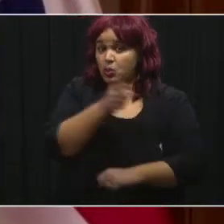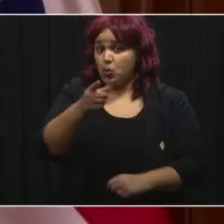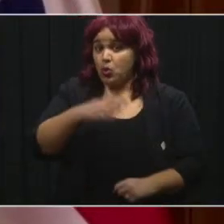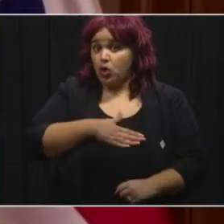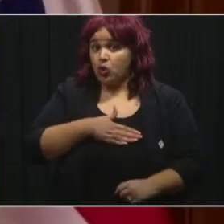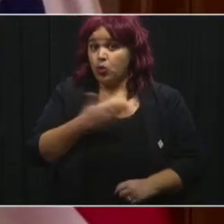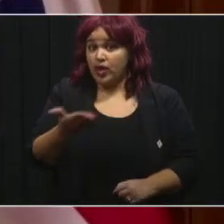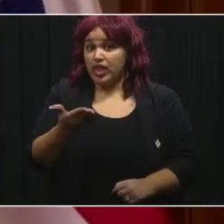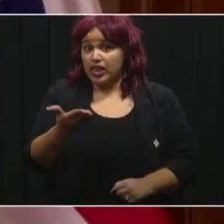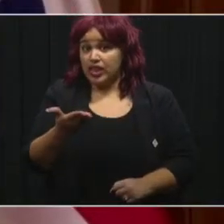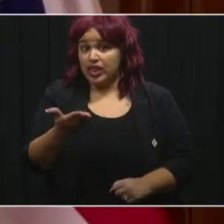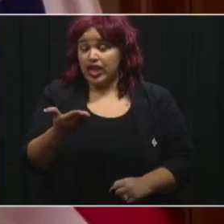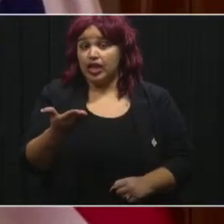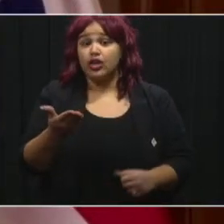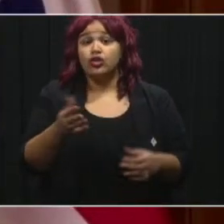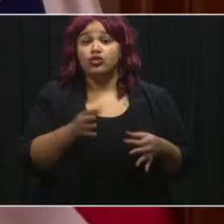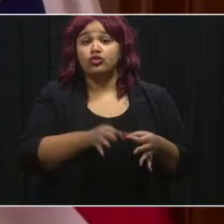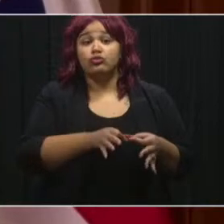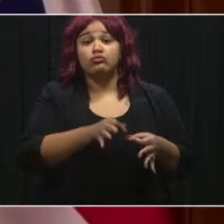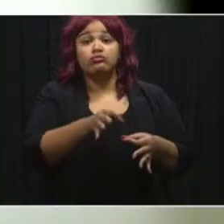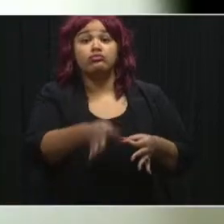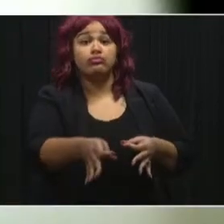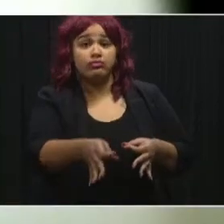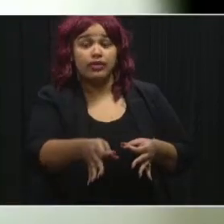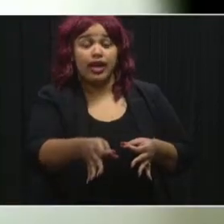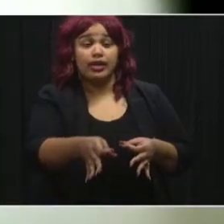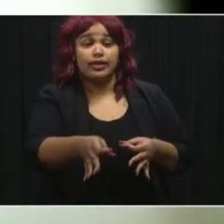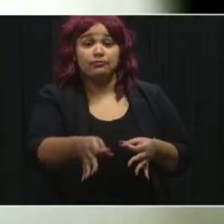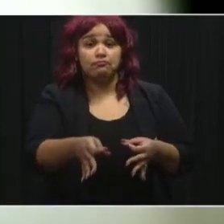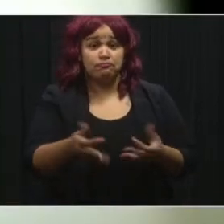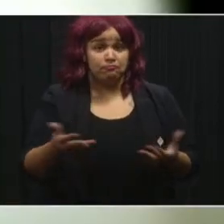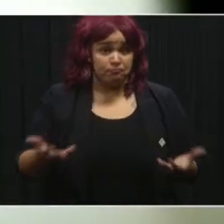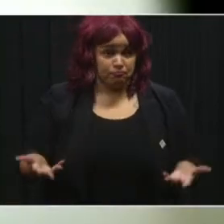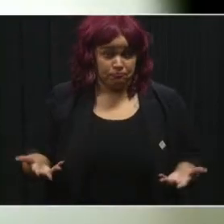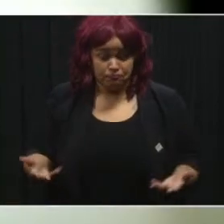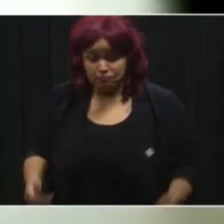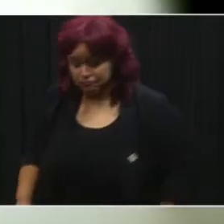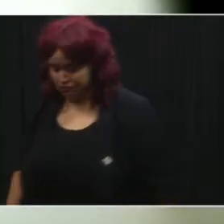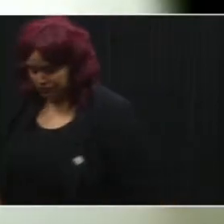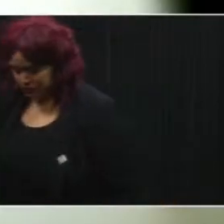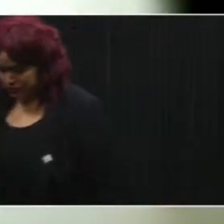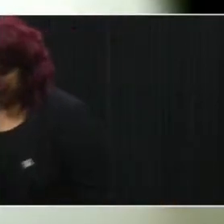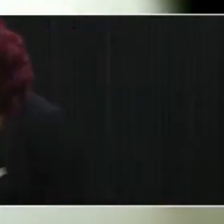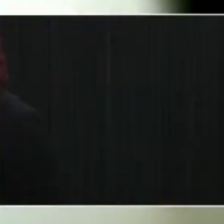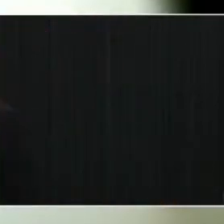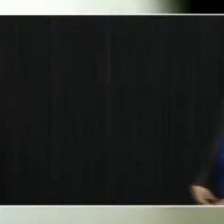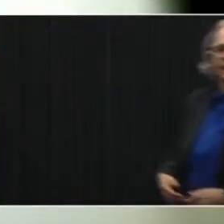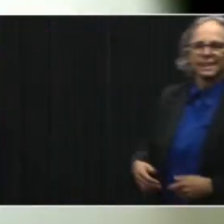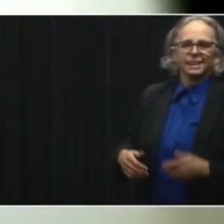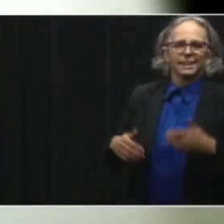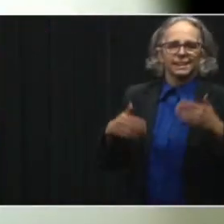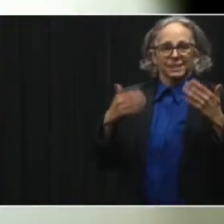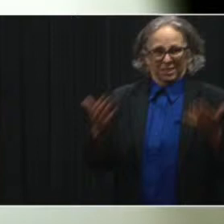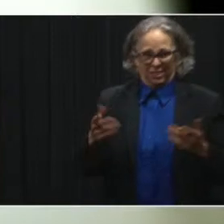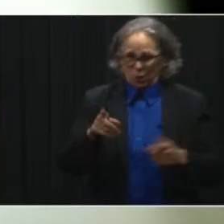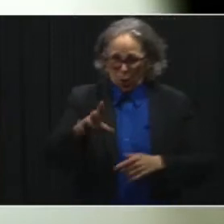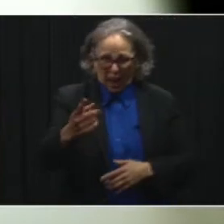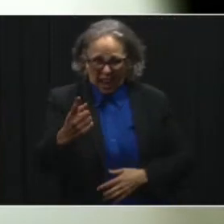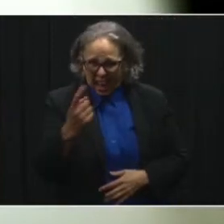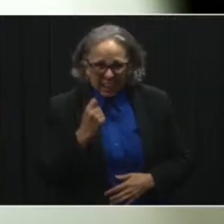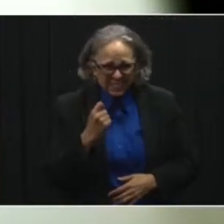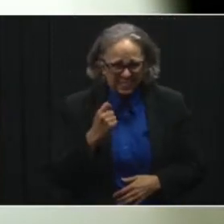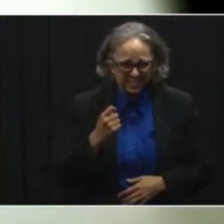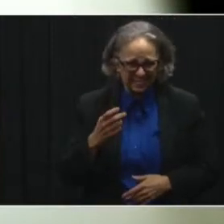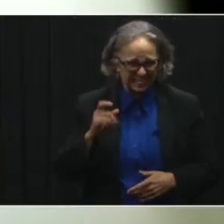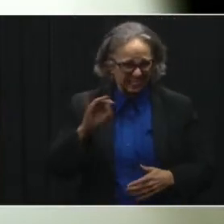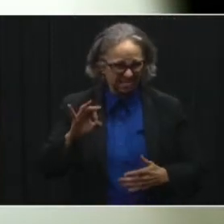Thank you. To answer the first question regarding whether or not we expect a mass exodus, I think that remains to